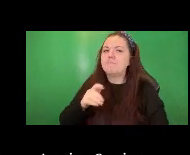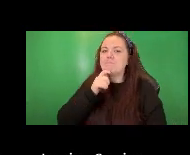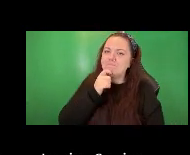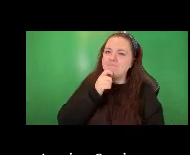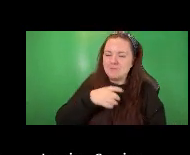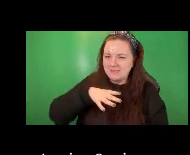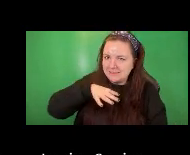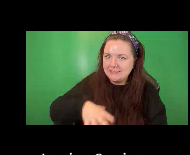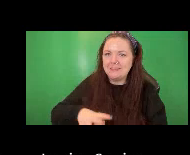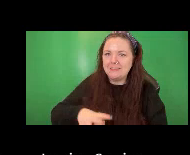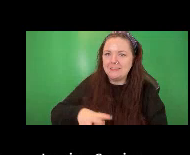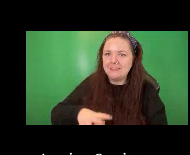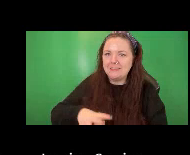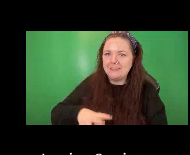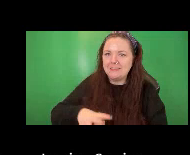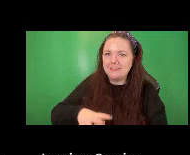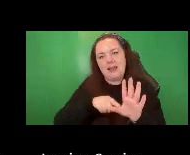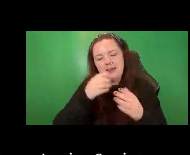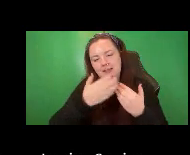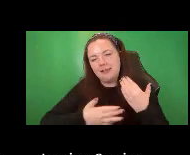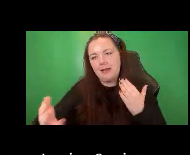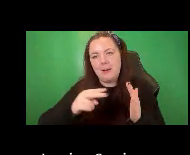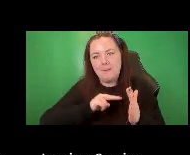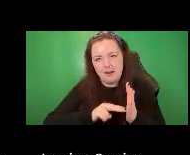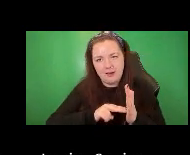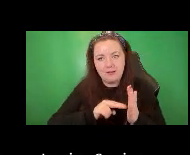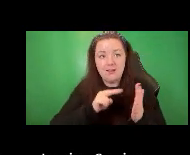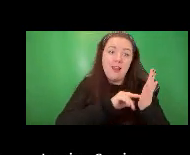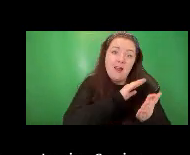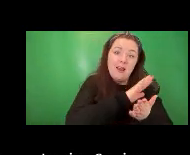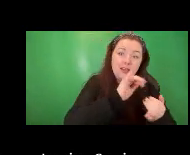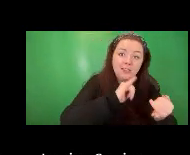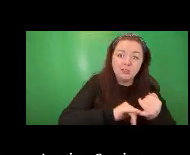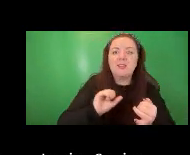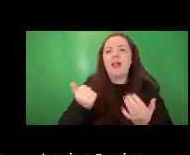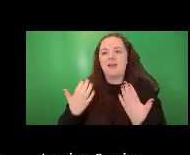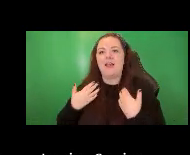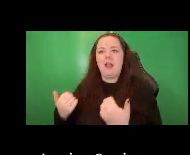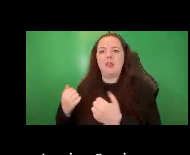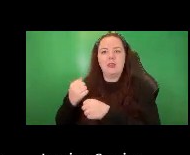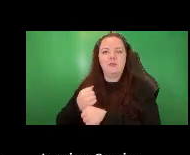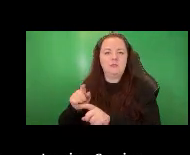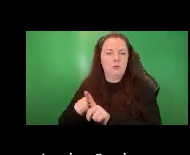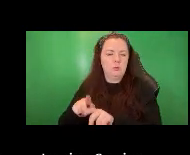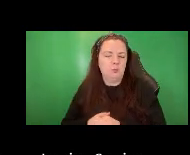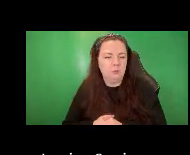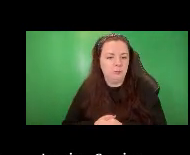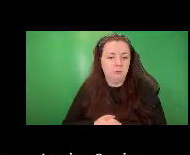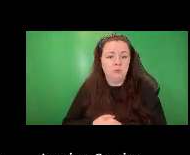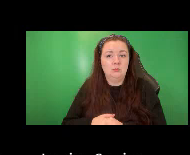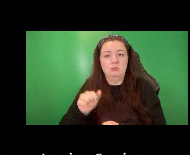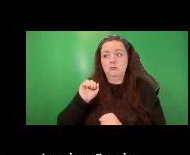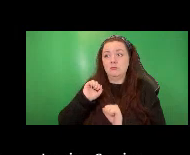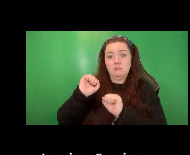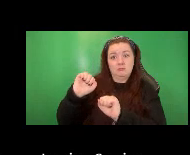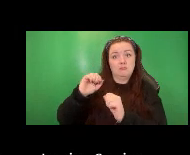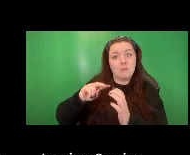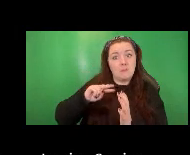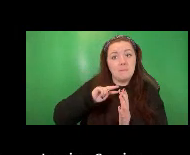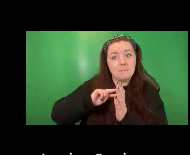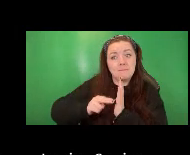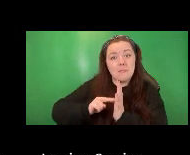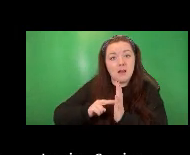the NHS and broader health. And in that plan has been really clear about